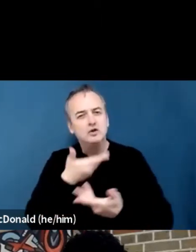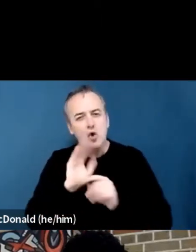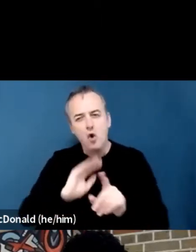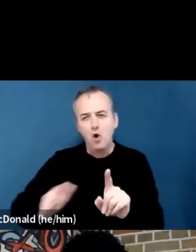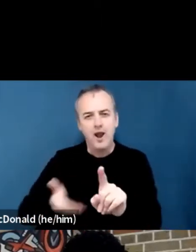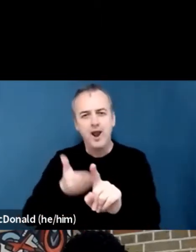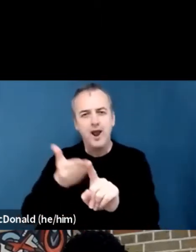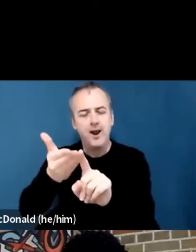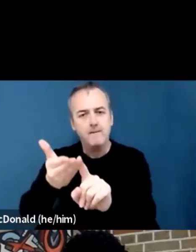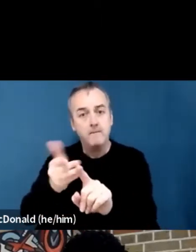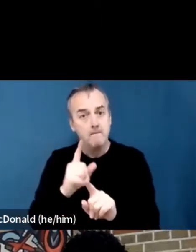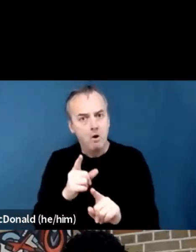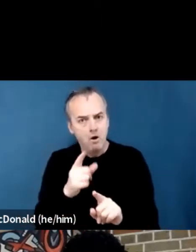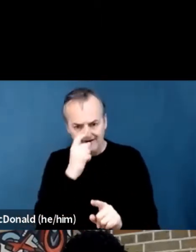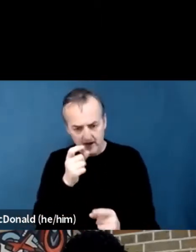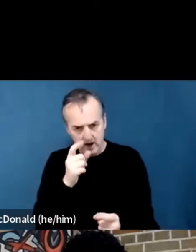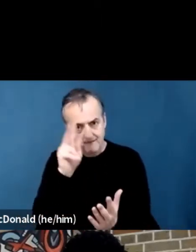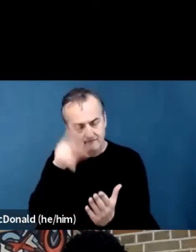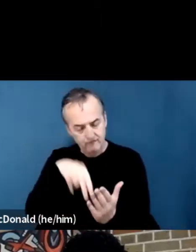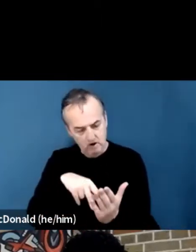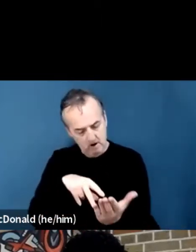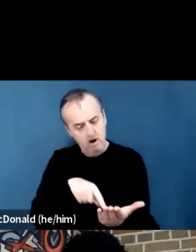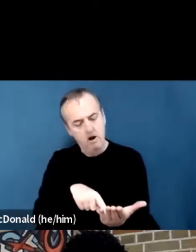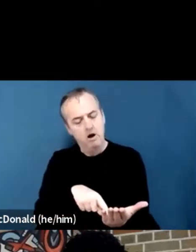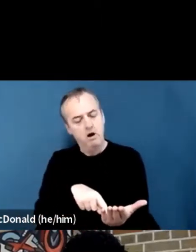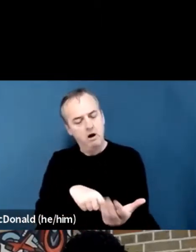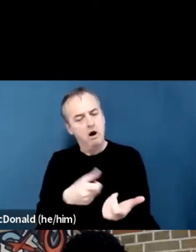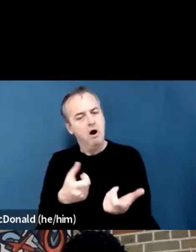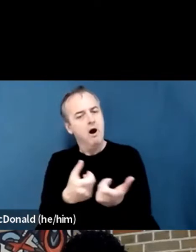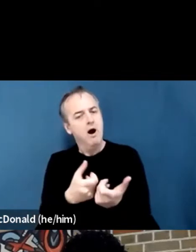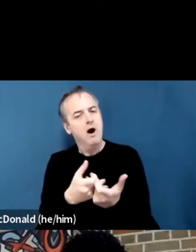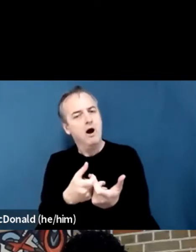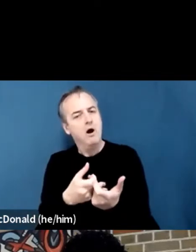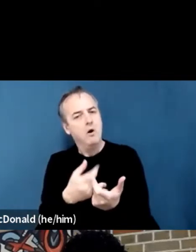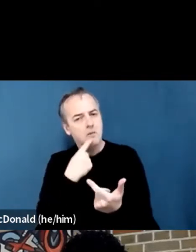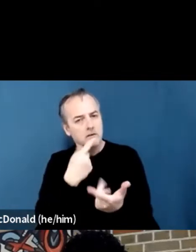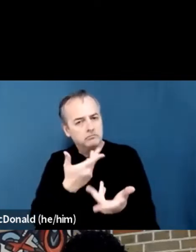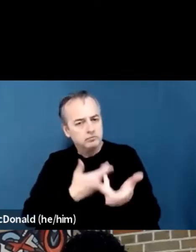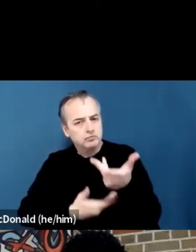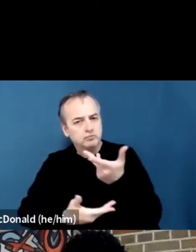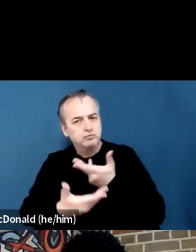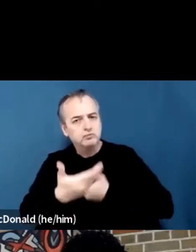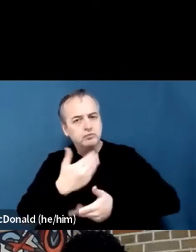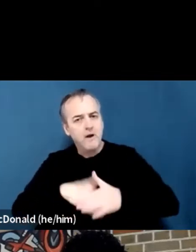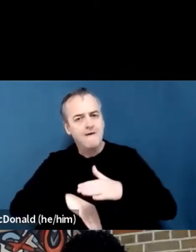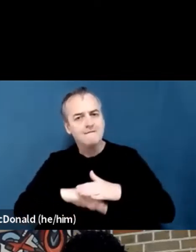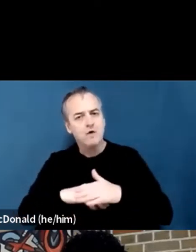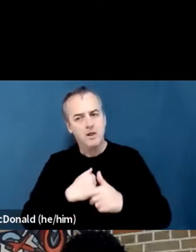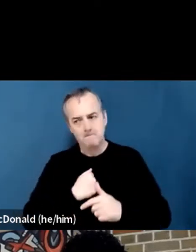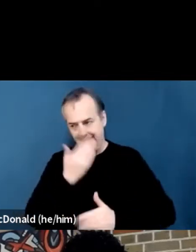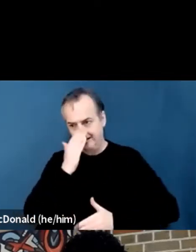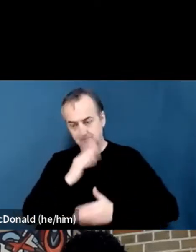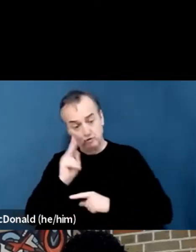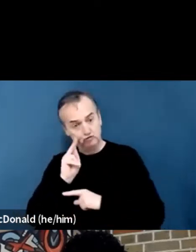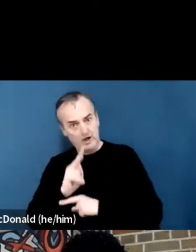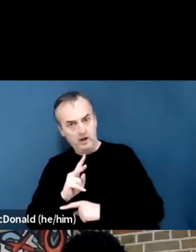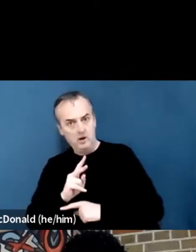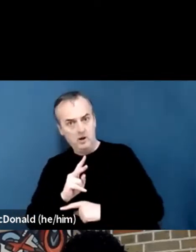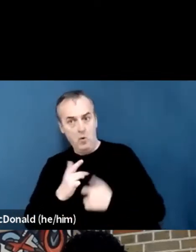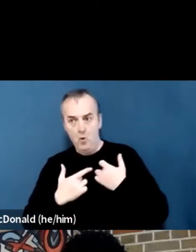But actually, if I can get an insight into how that story might be told and what my experience of that story would